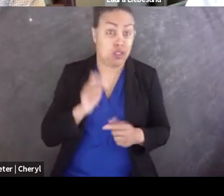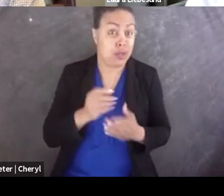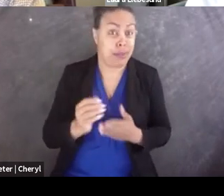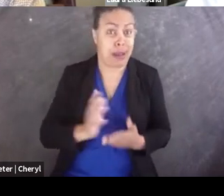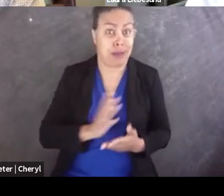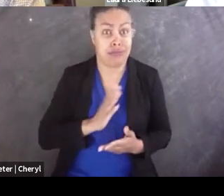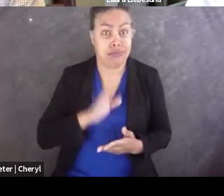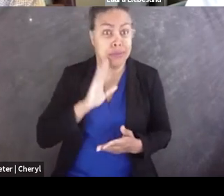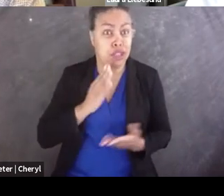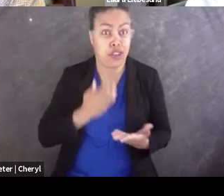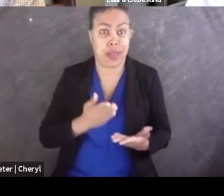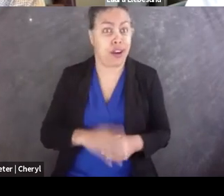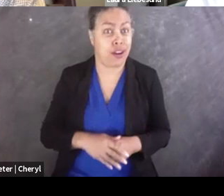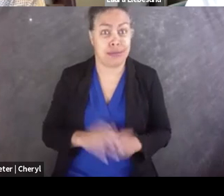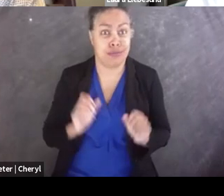at retail.